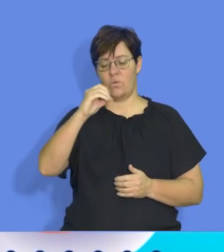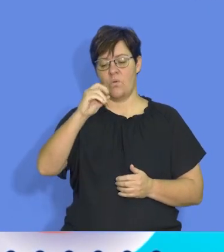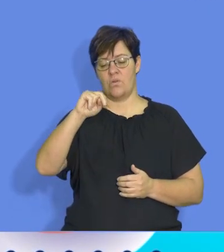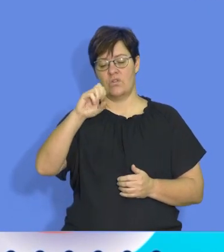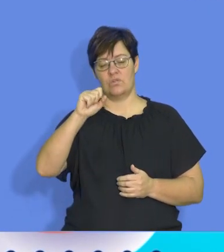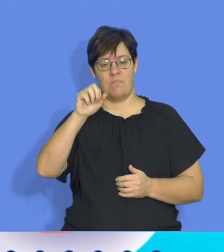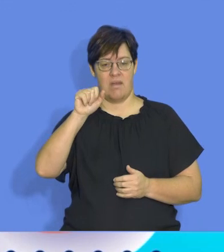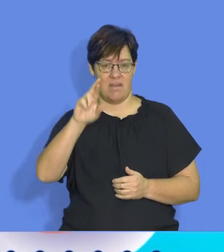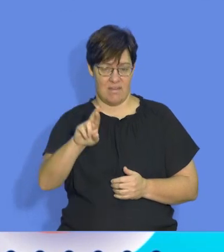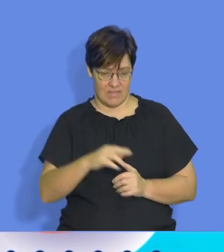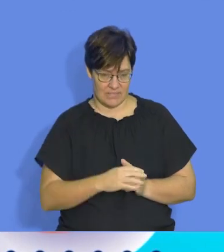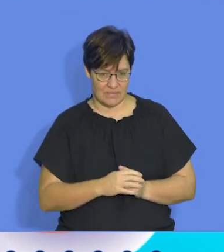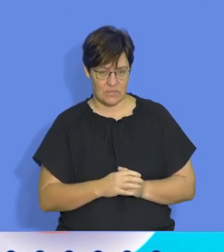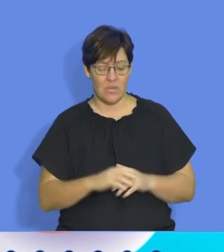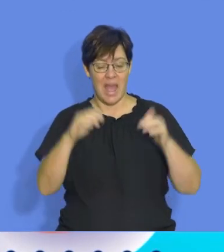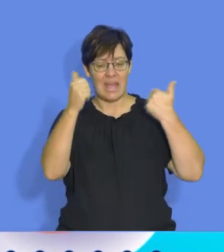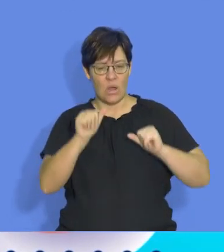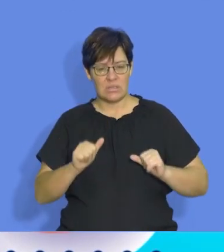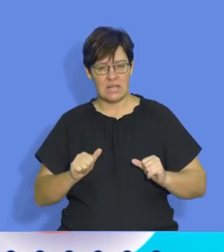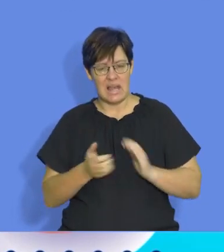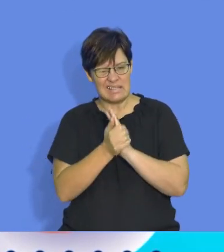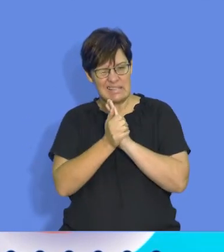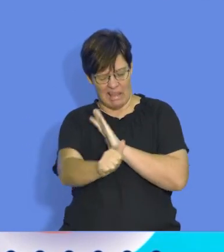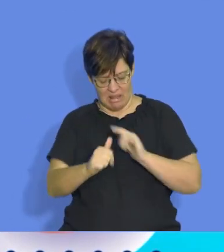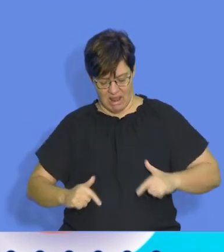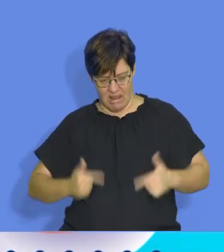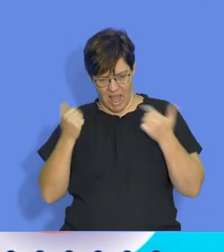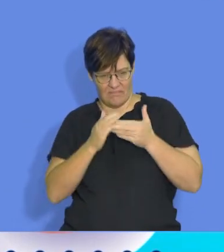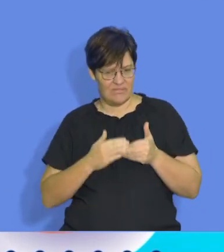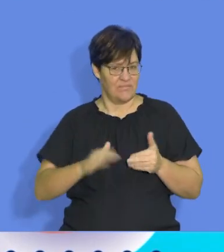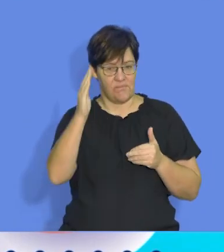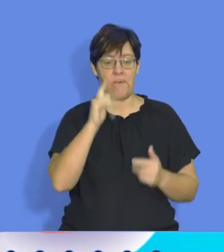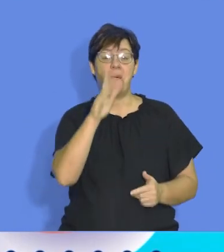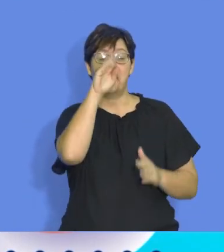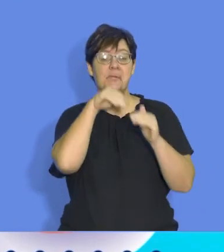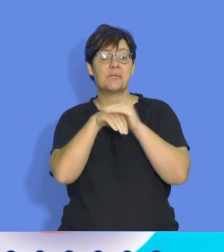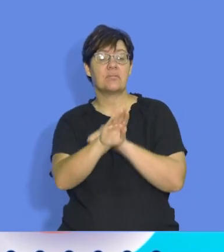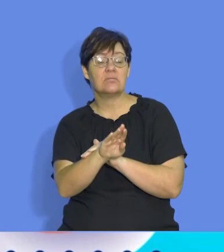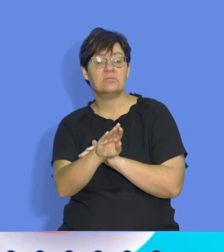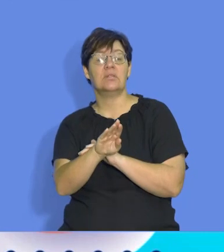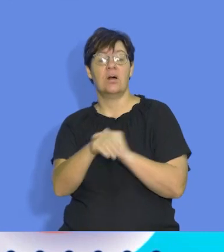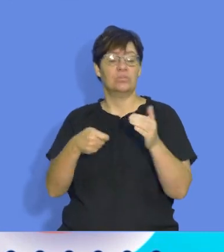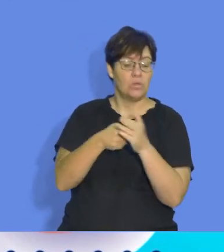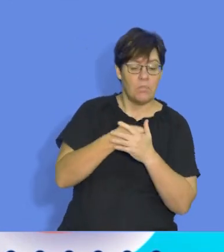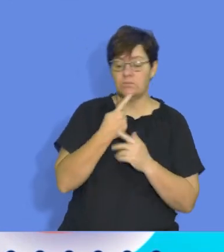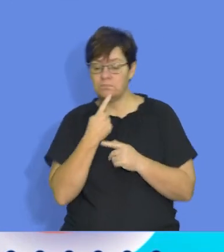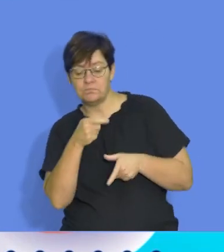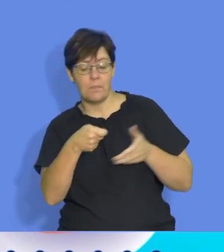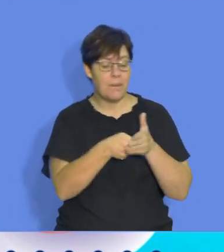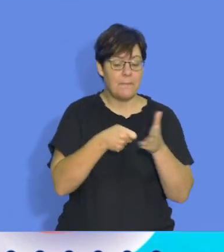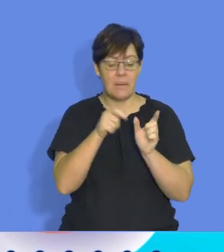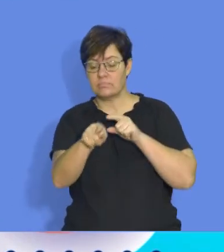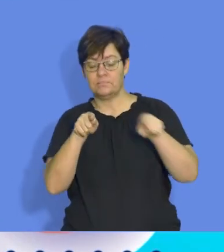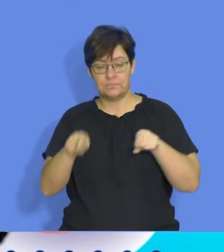life skill. So you know exactly when you're walking into a shop to buy something for yourself, you will be able to